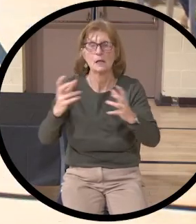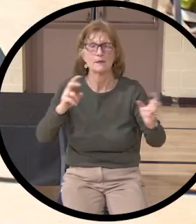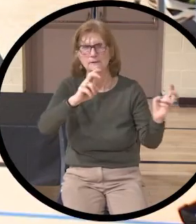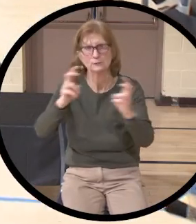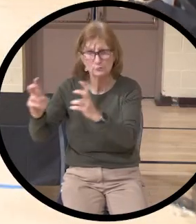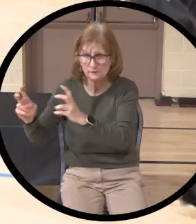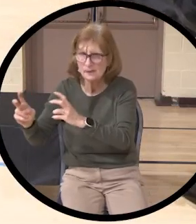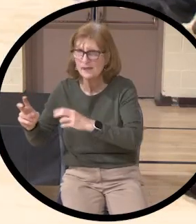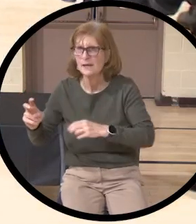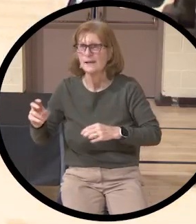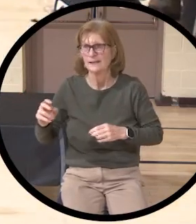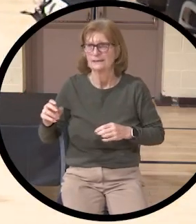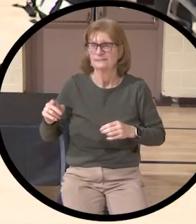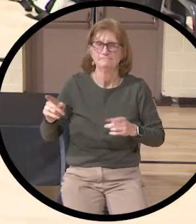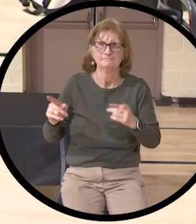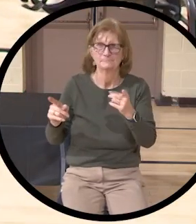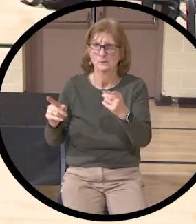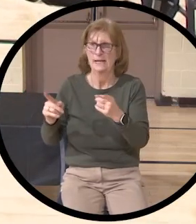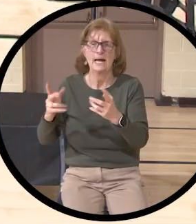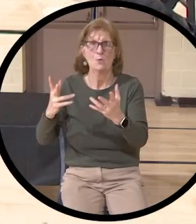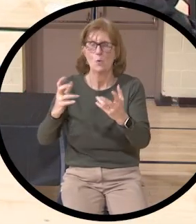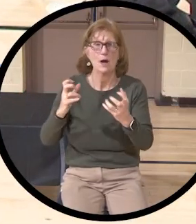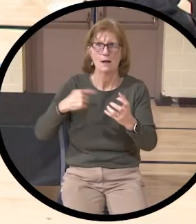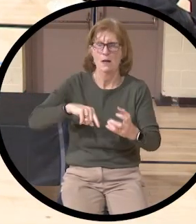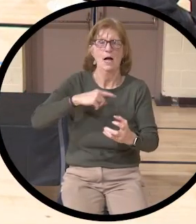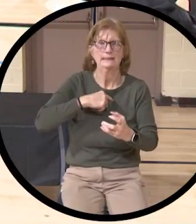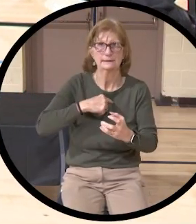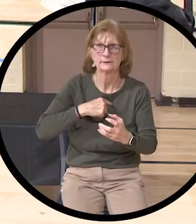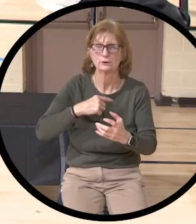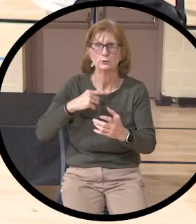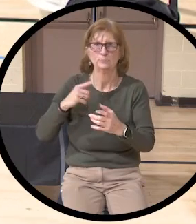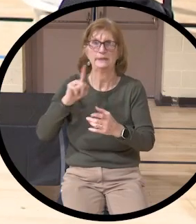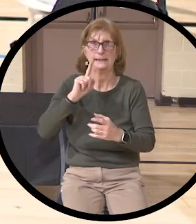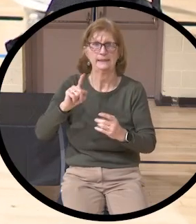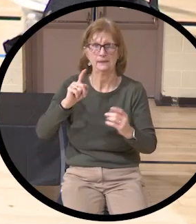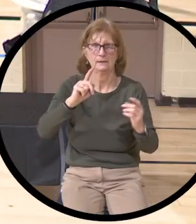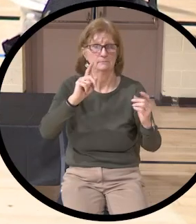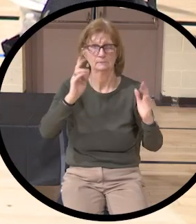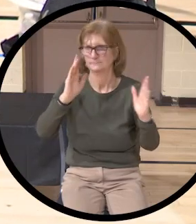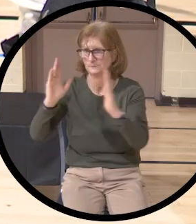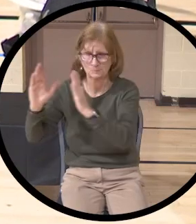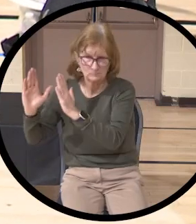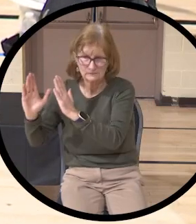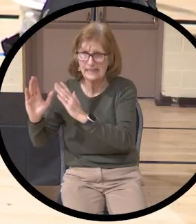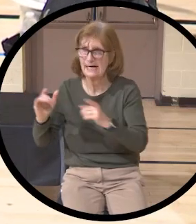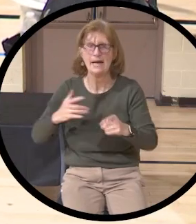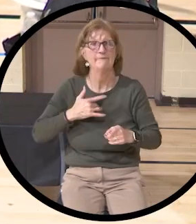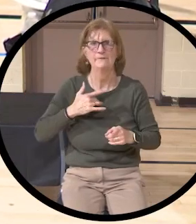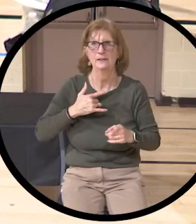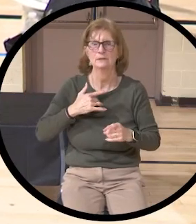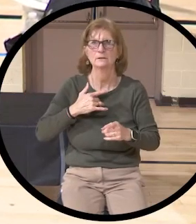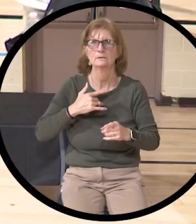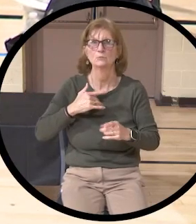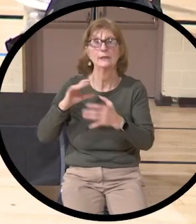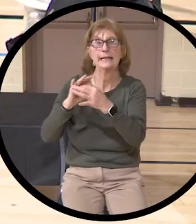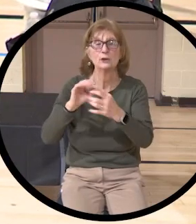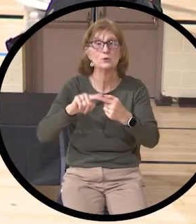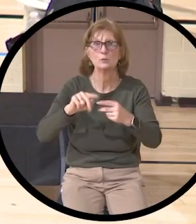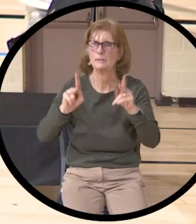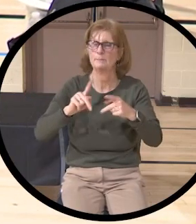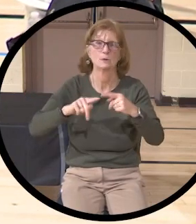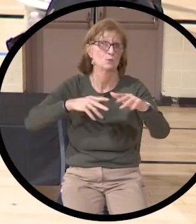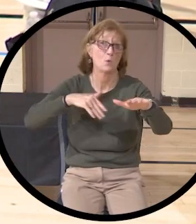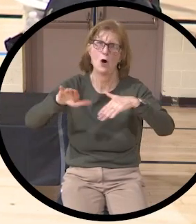very bike and sort of other forms of mobility focused, I'm still very pedestrian, ground zero. Sure. And I just don't understand how